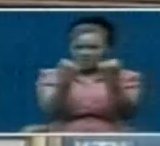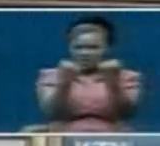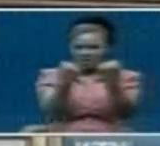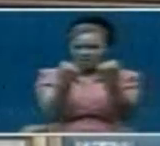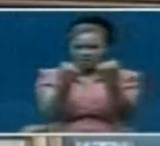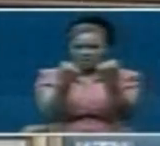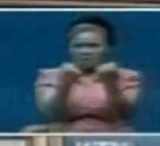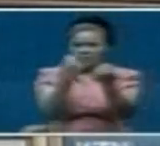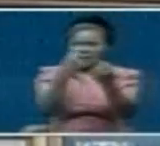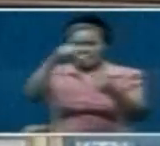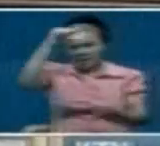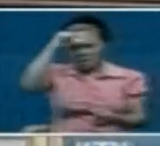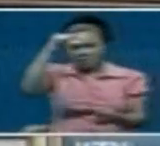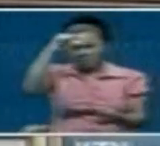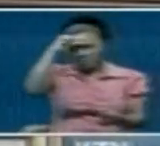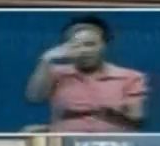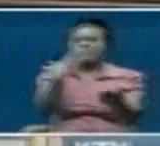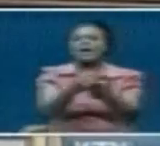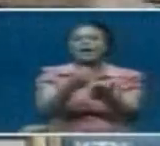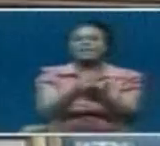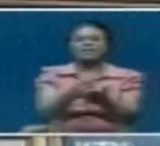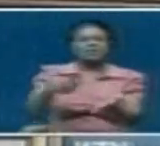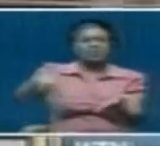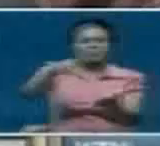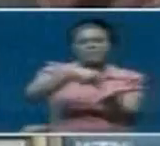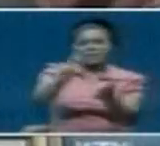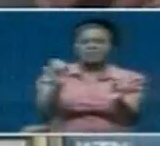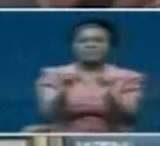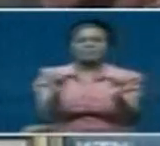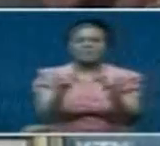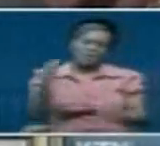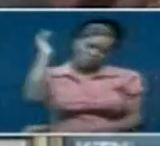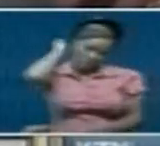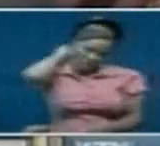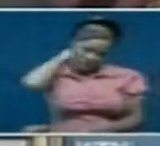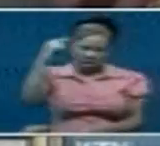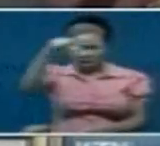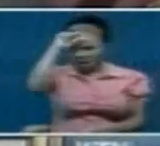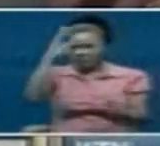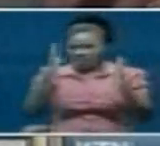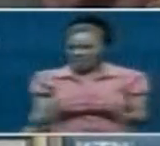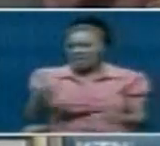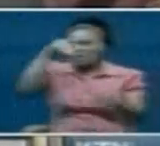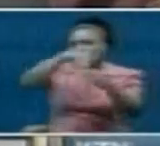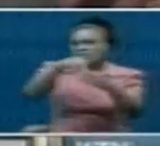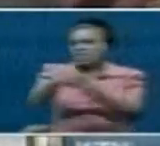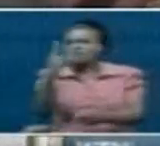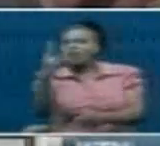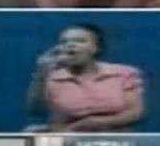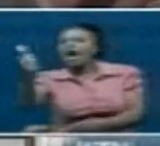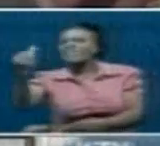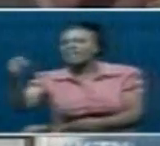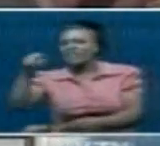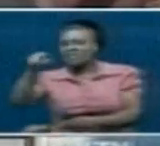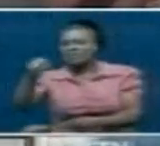We saved government money by not taking this towards those projects. The Murang'a governor is one among four others who were blacklisted